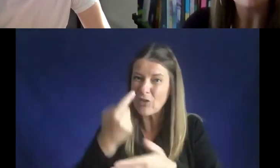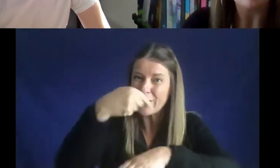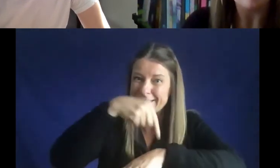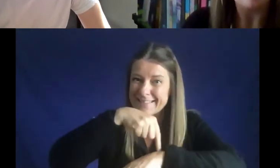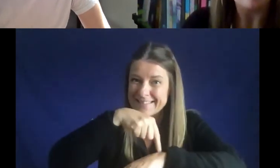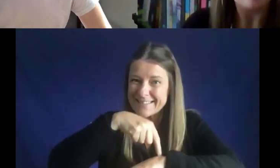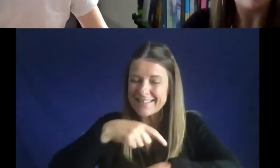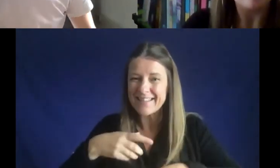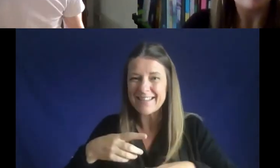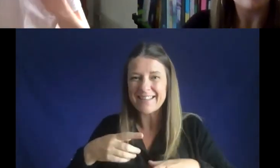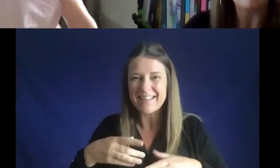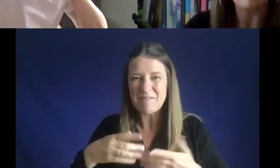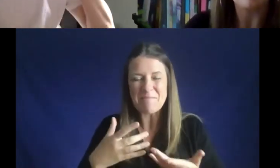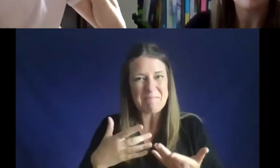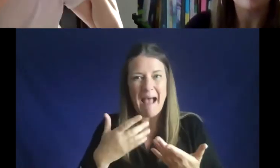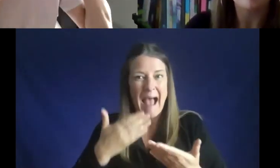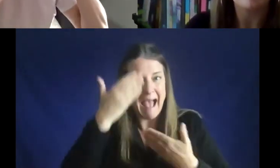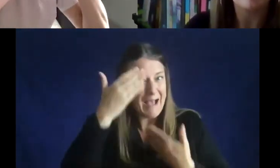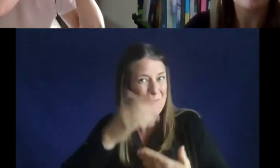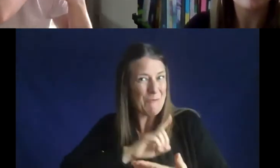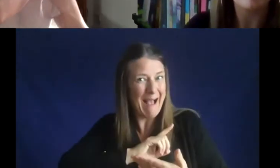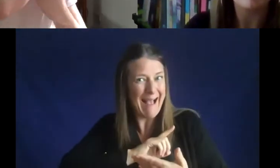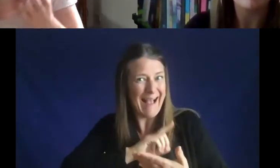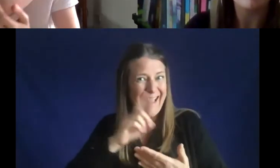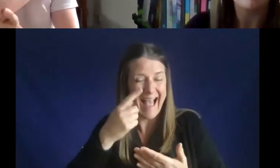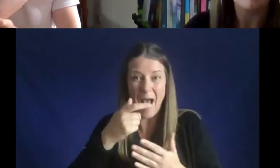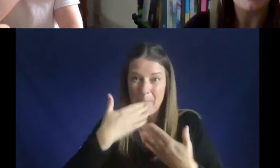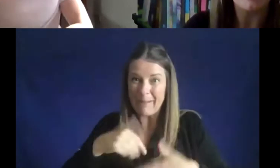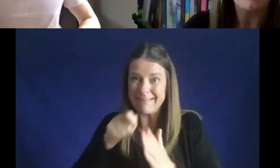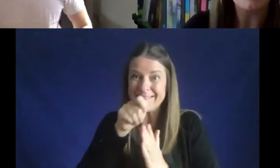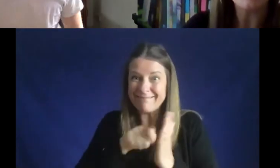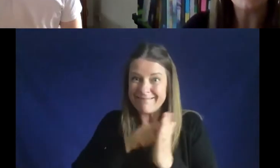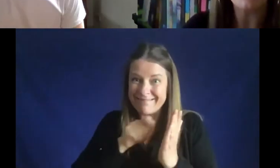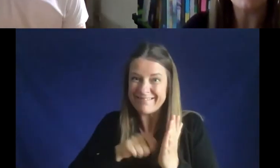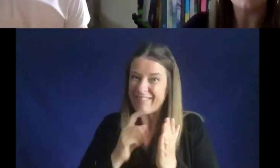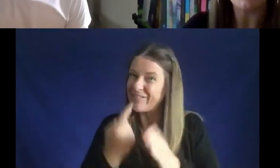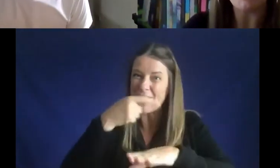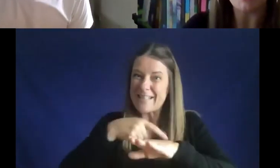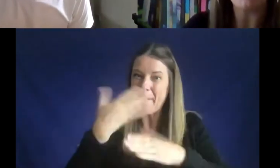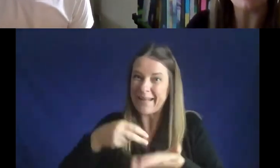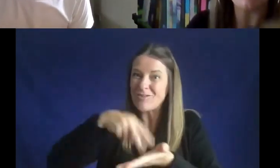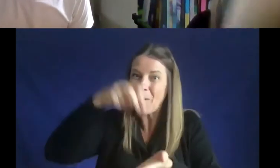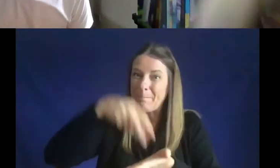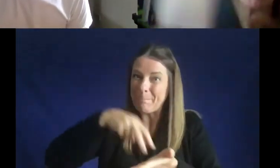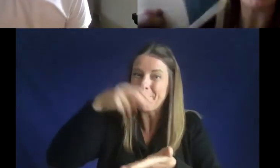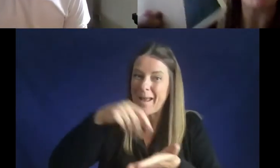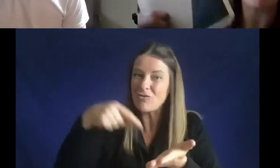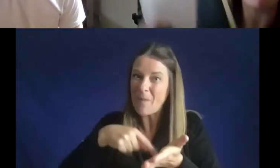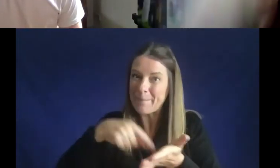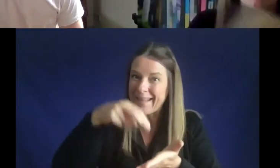a good thing, I'm going to do that. And I did, so that was my favourite one. Thanks, Ryan. And I think what I've really